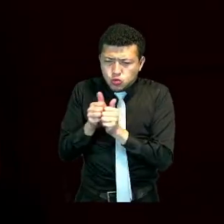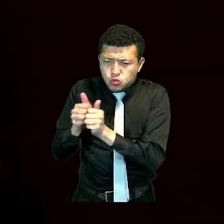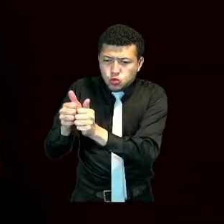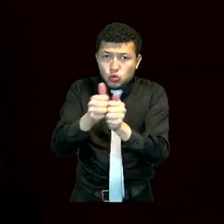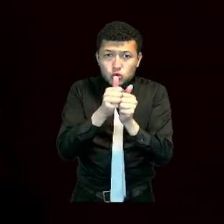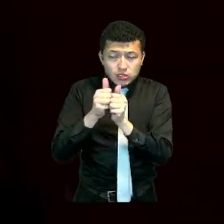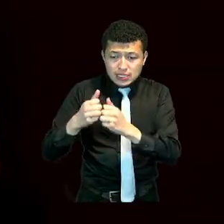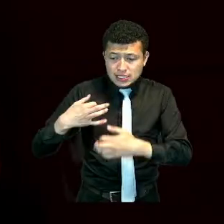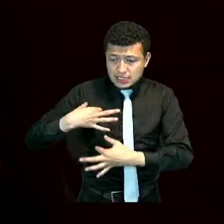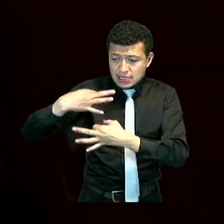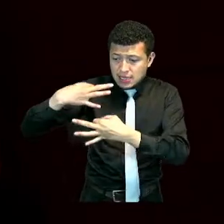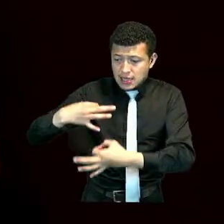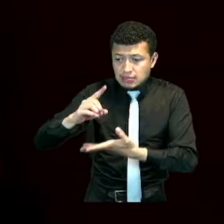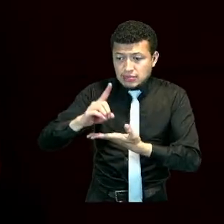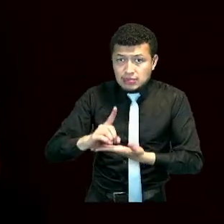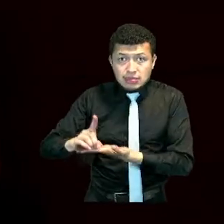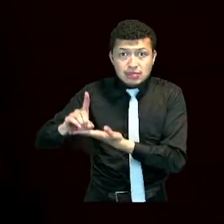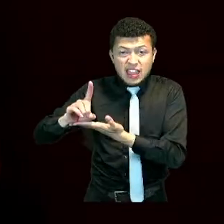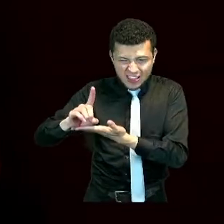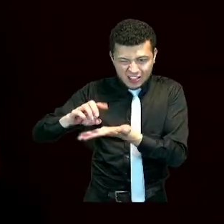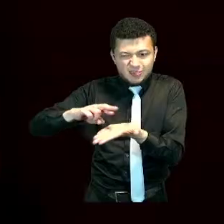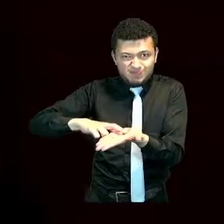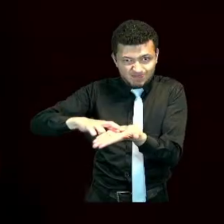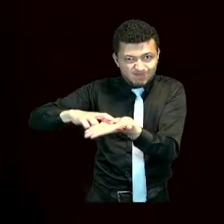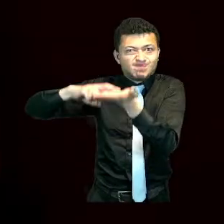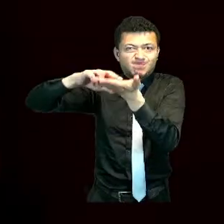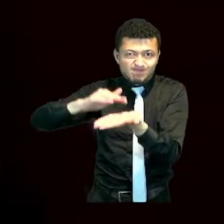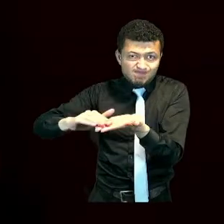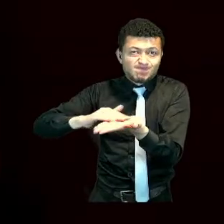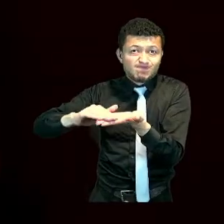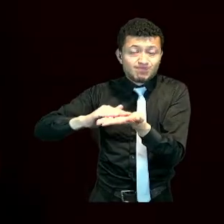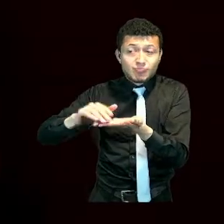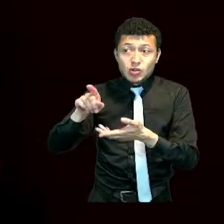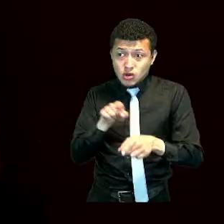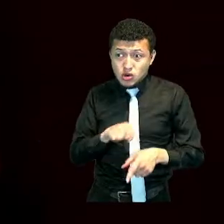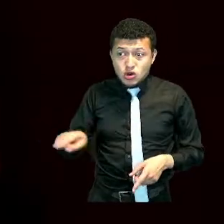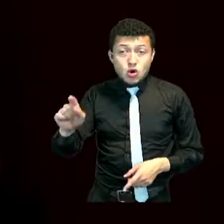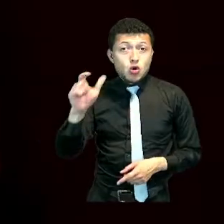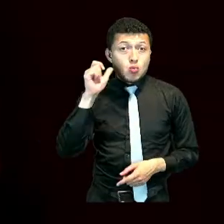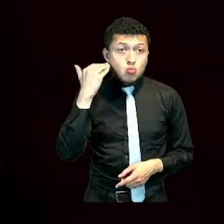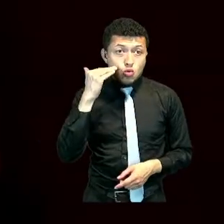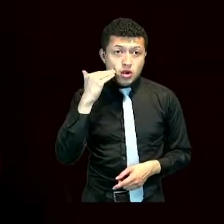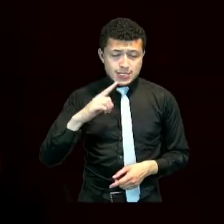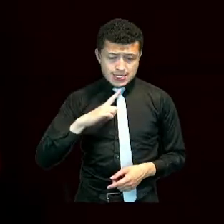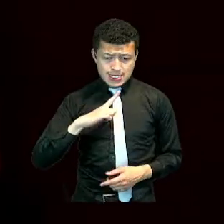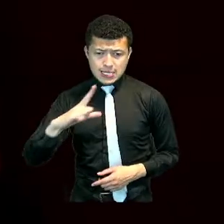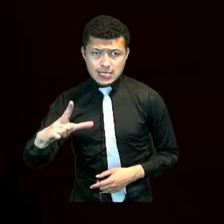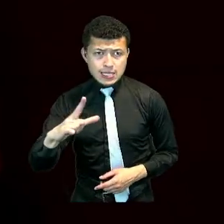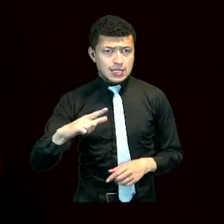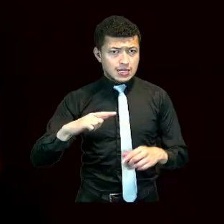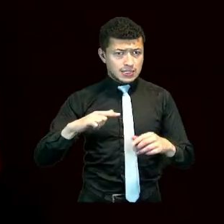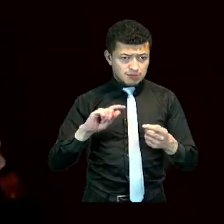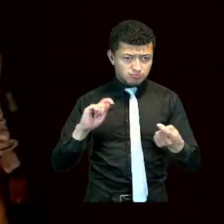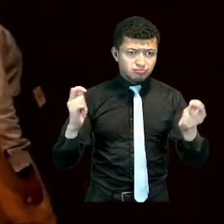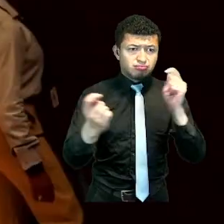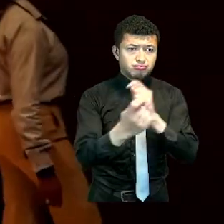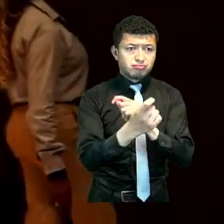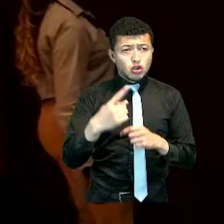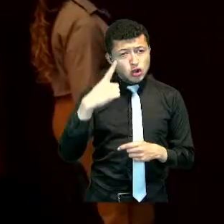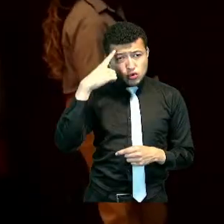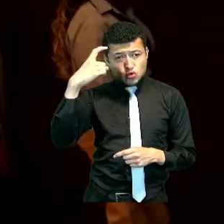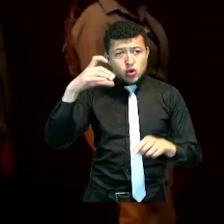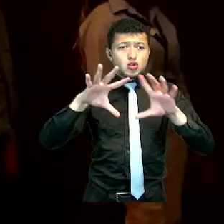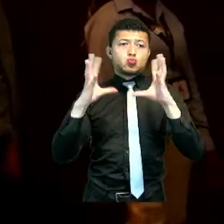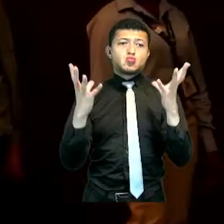that is called Together for the Restoration of Her Dignity. We will listen to women who lead, transform, and dream of a more